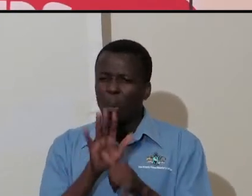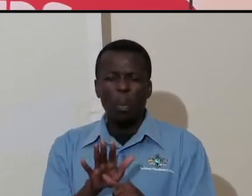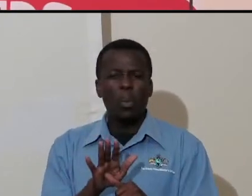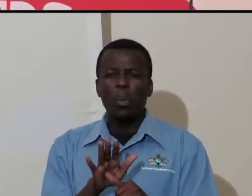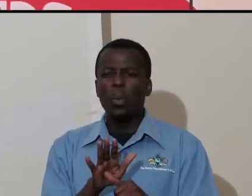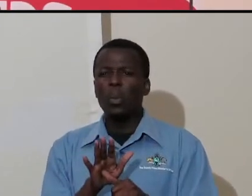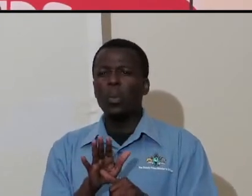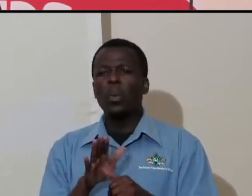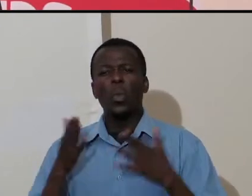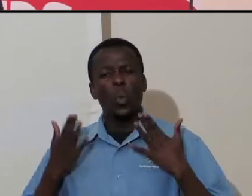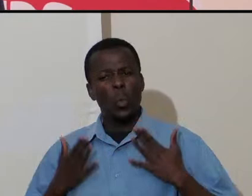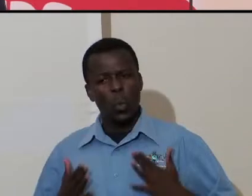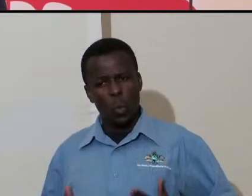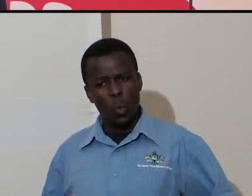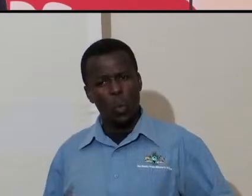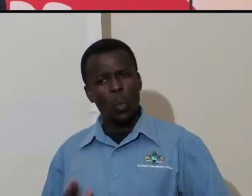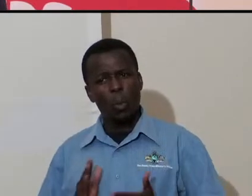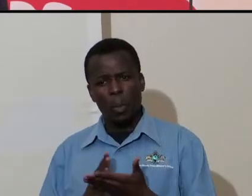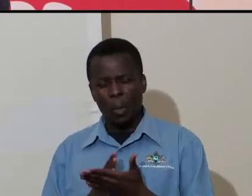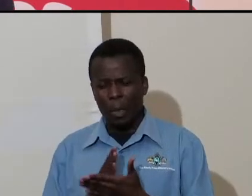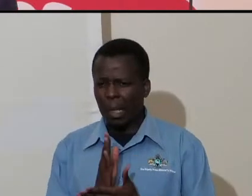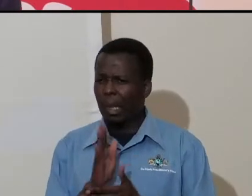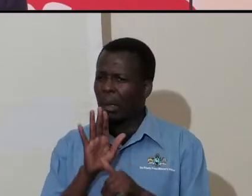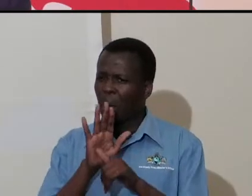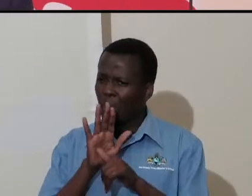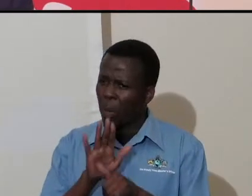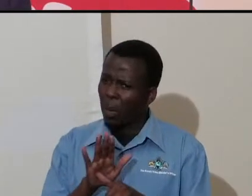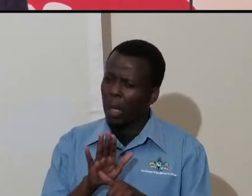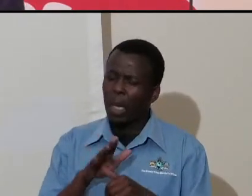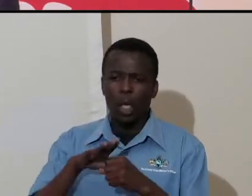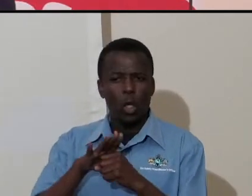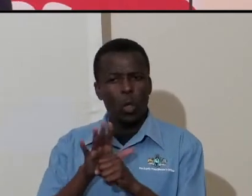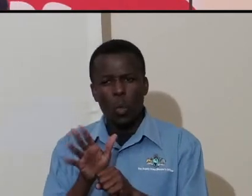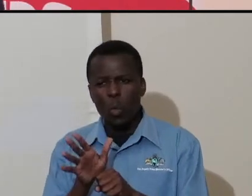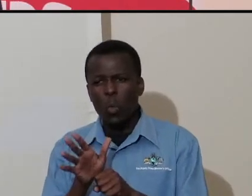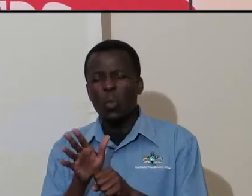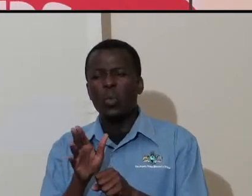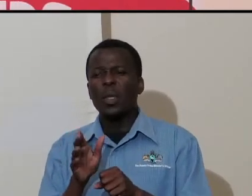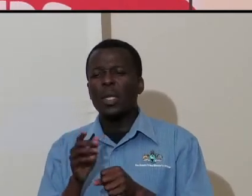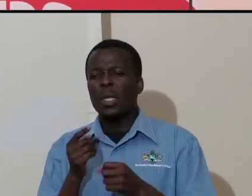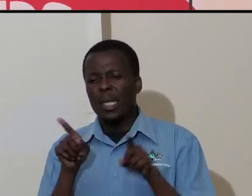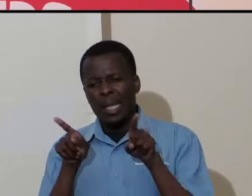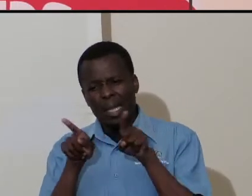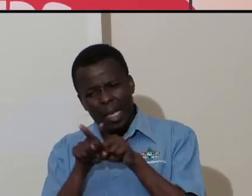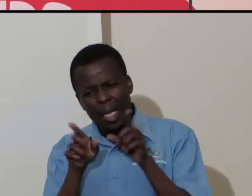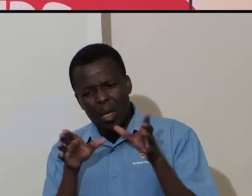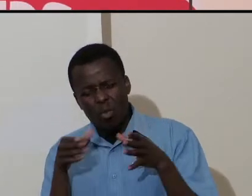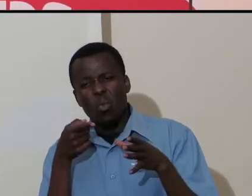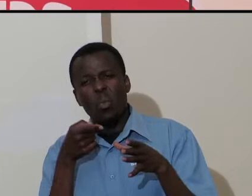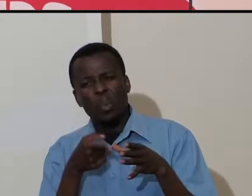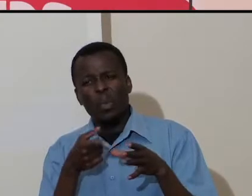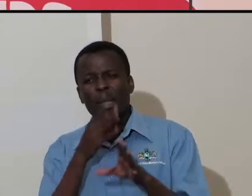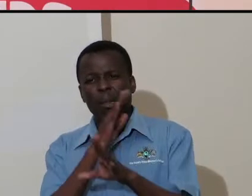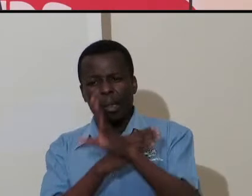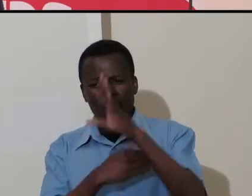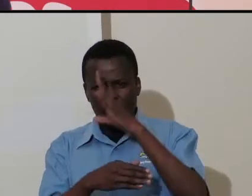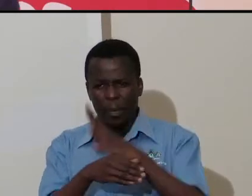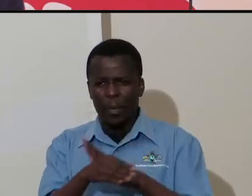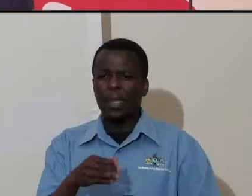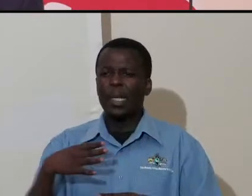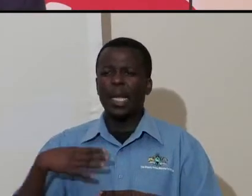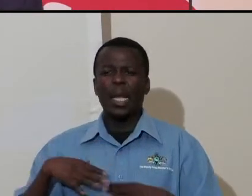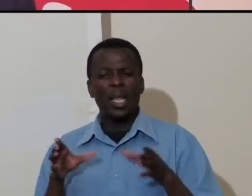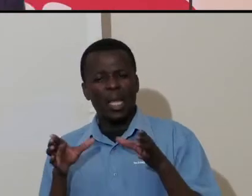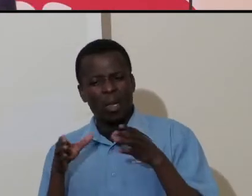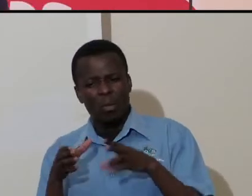for the vulnerable groups, including people with disabilities, those living with HIV and AIDS,